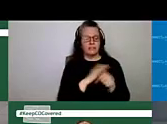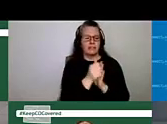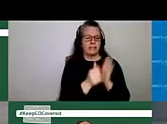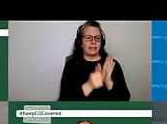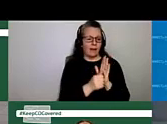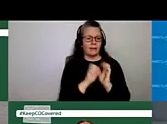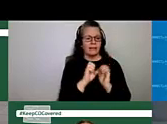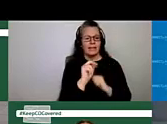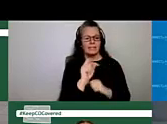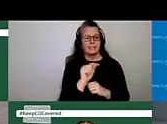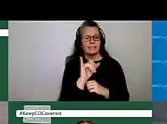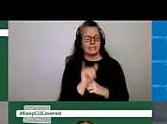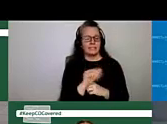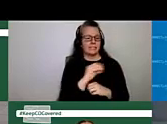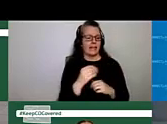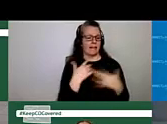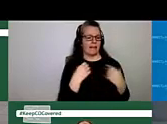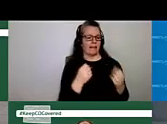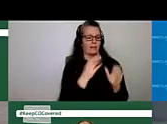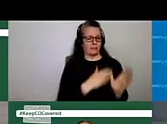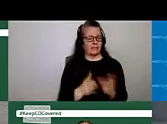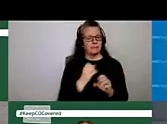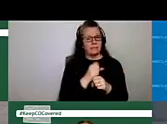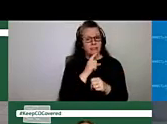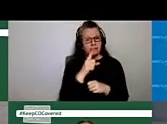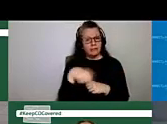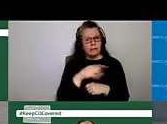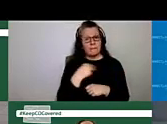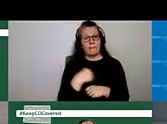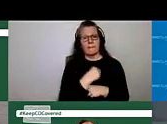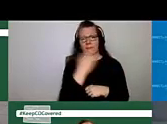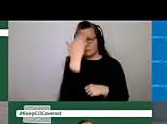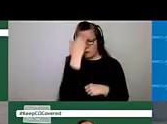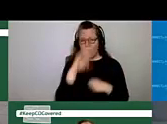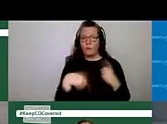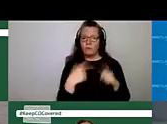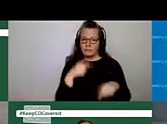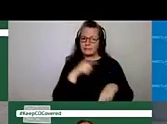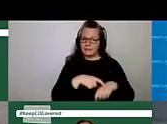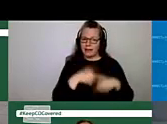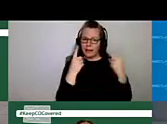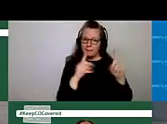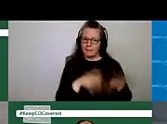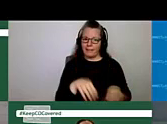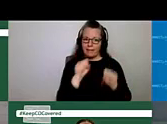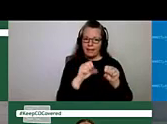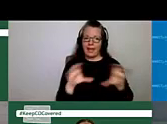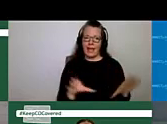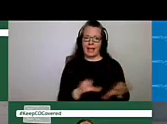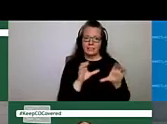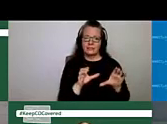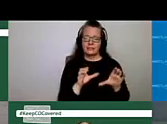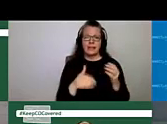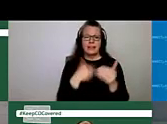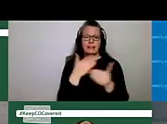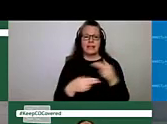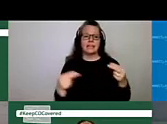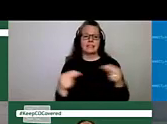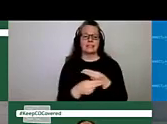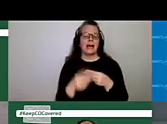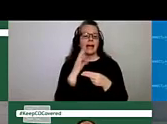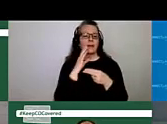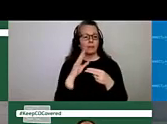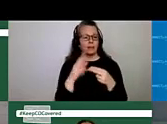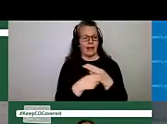make sure that our members know when it's their time to take action. So this next slide will highlight our take action on